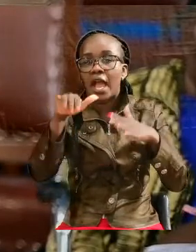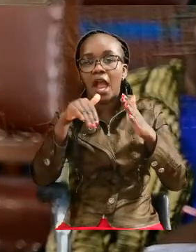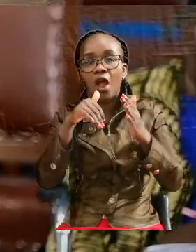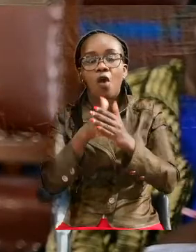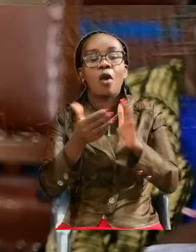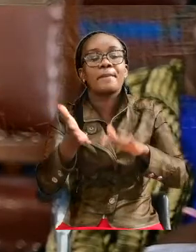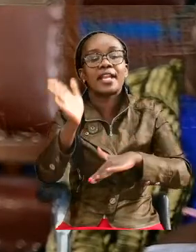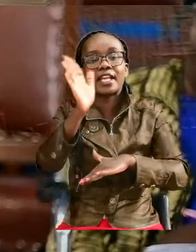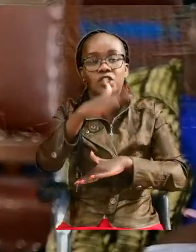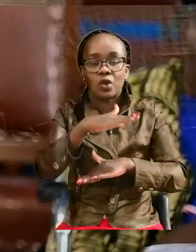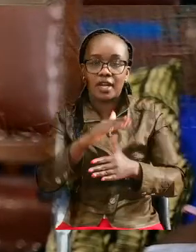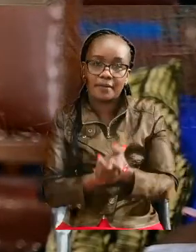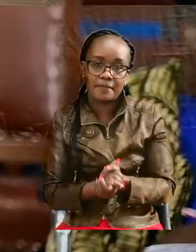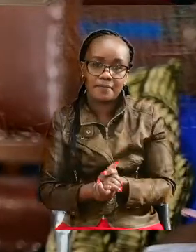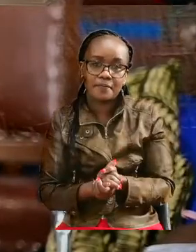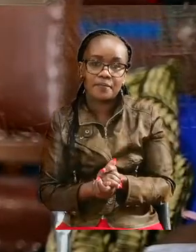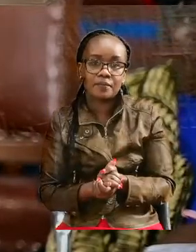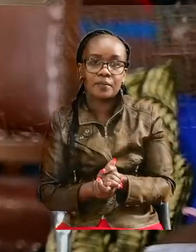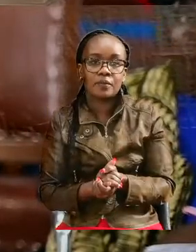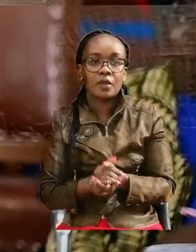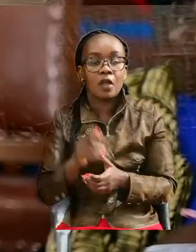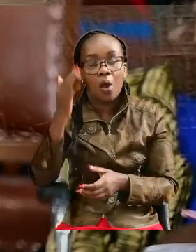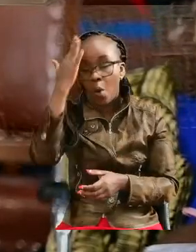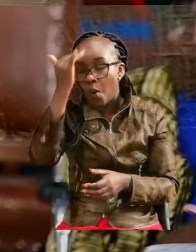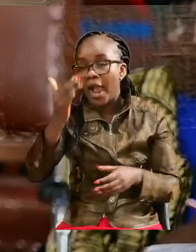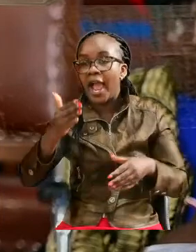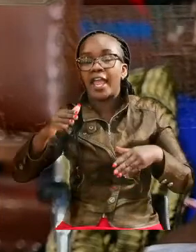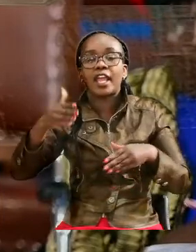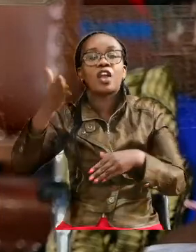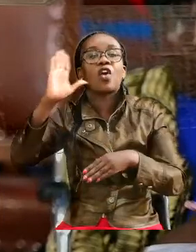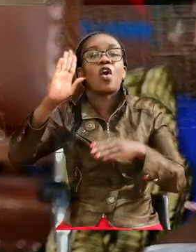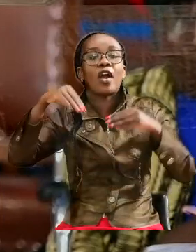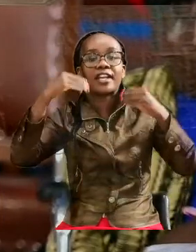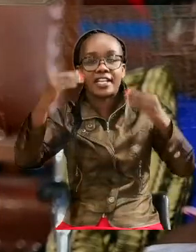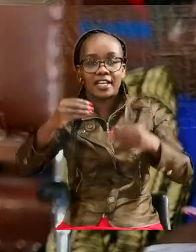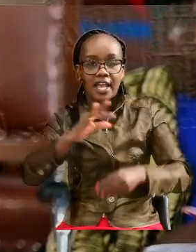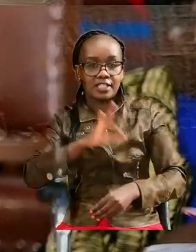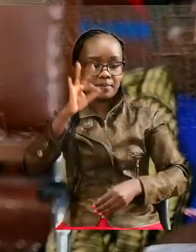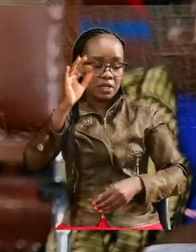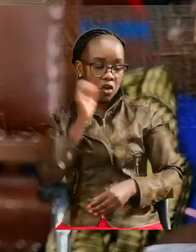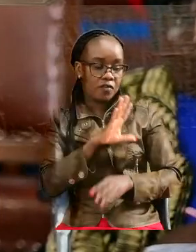bestowed. For God gave us a spirit not of fear,